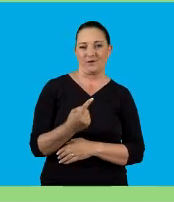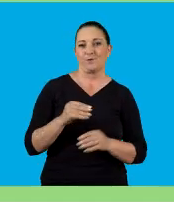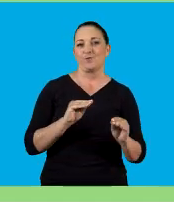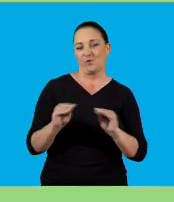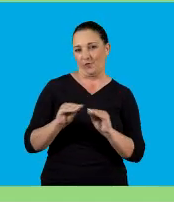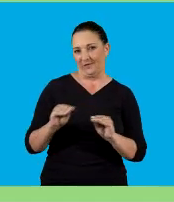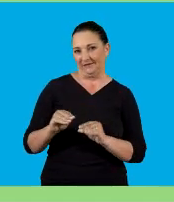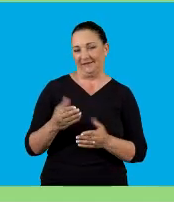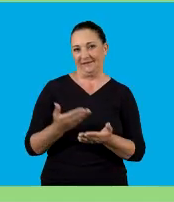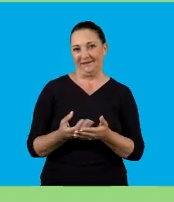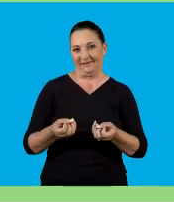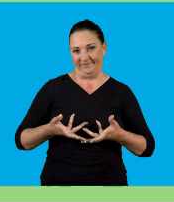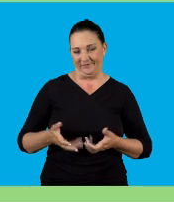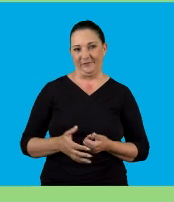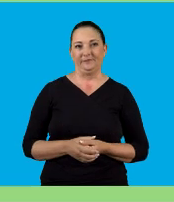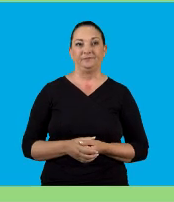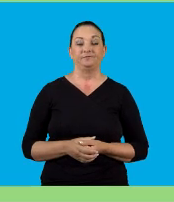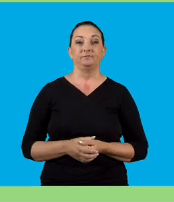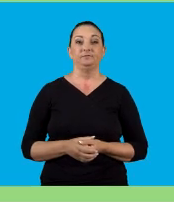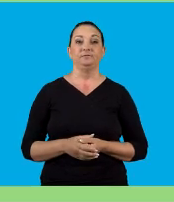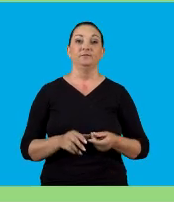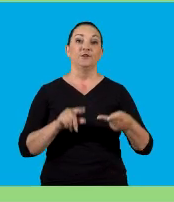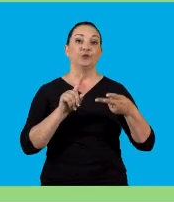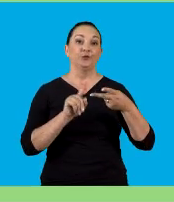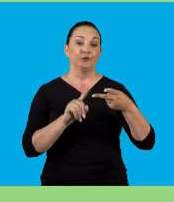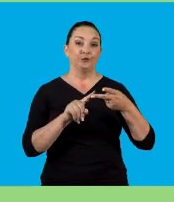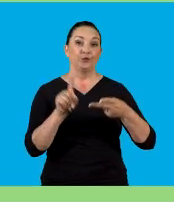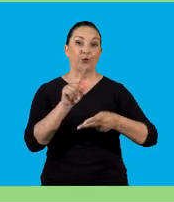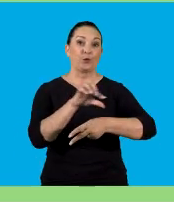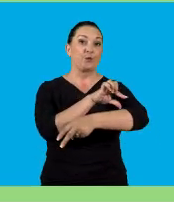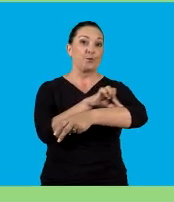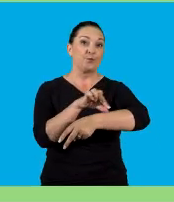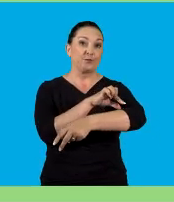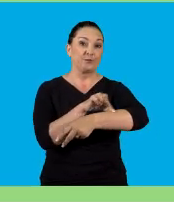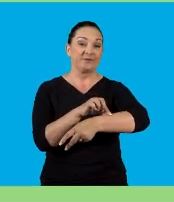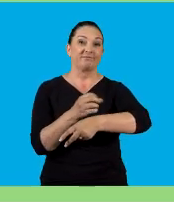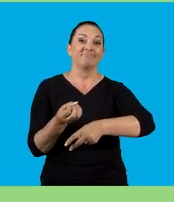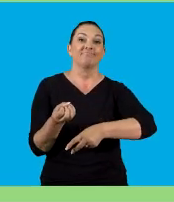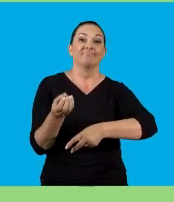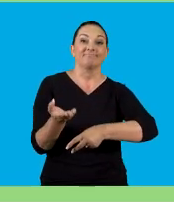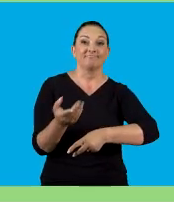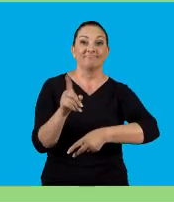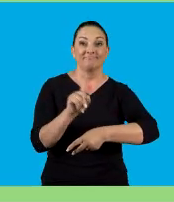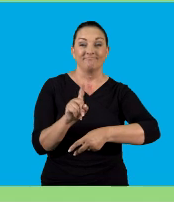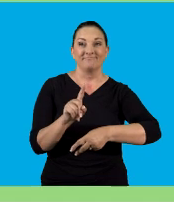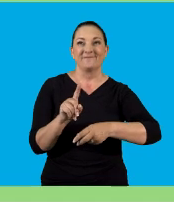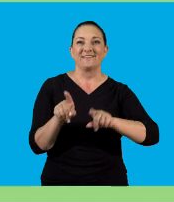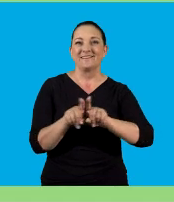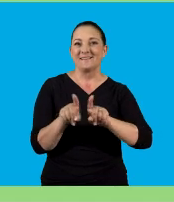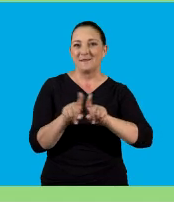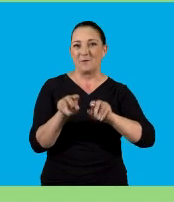produces movement. And then function number 2, the bones provide a frame